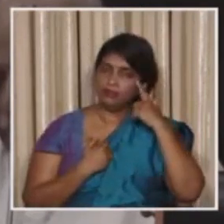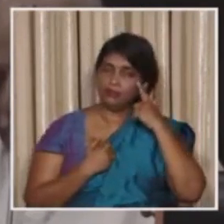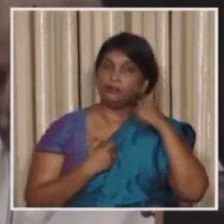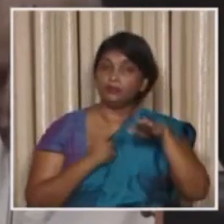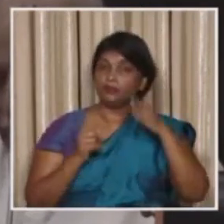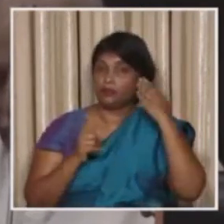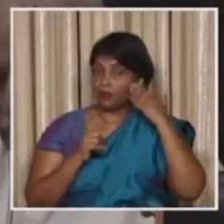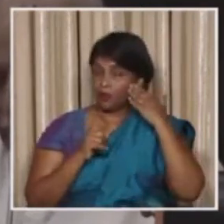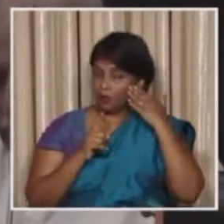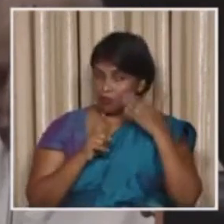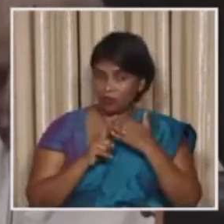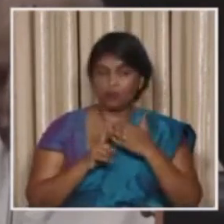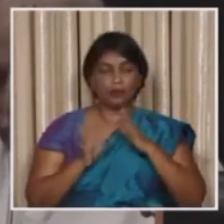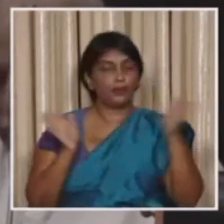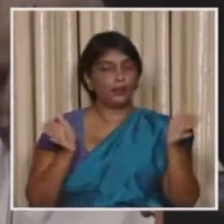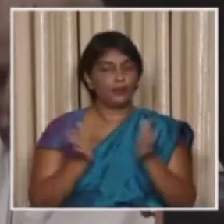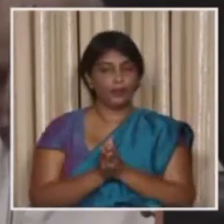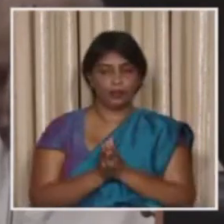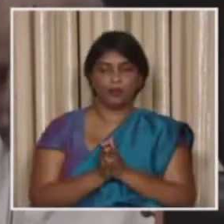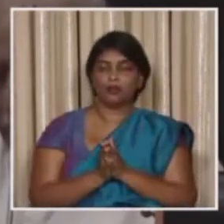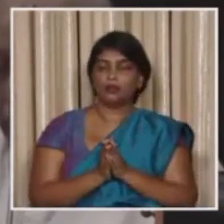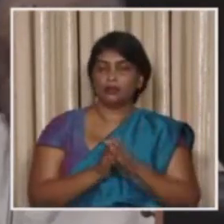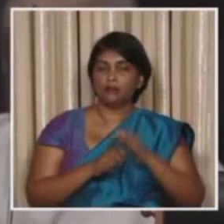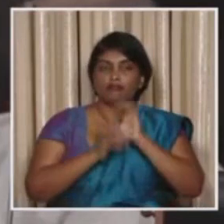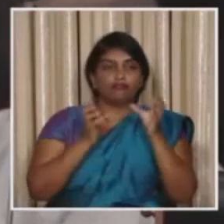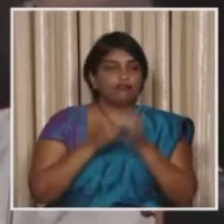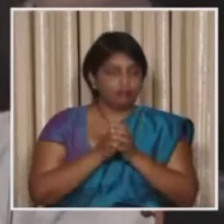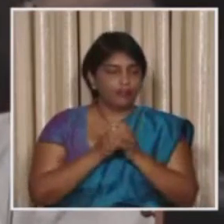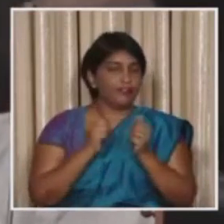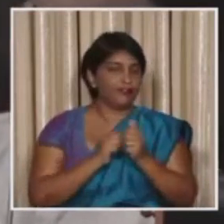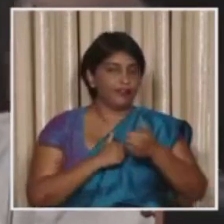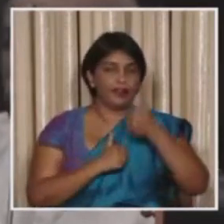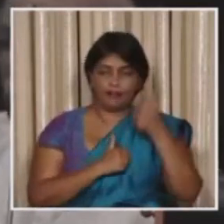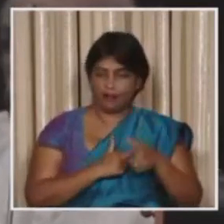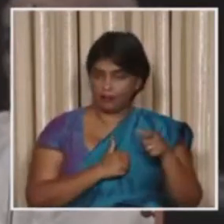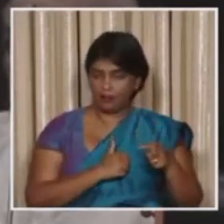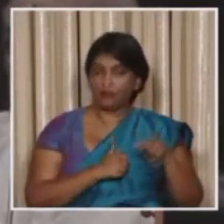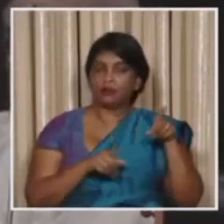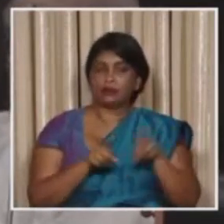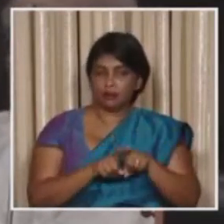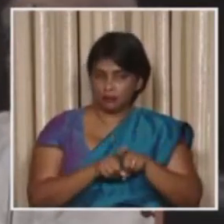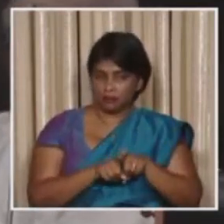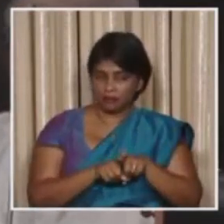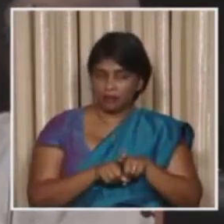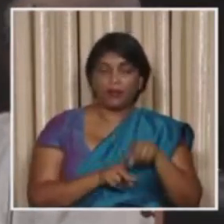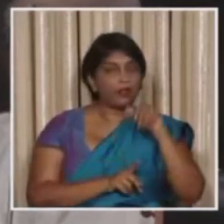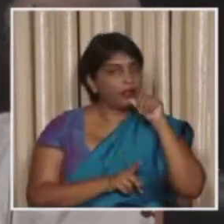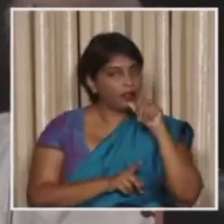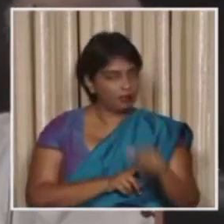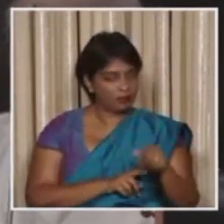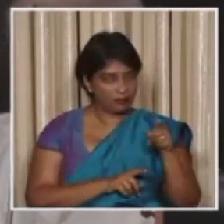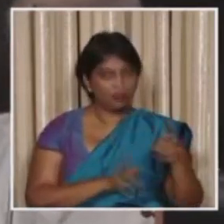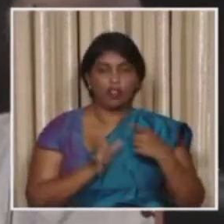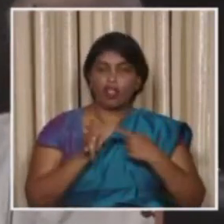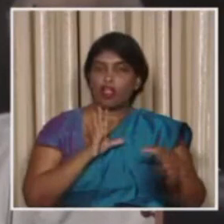purpose. From an economic point of view, the eastern province has much to offer the tourism industry. In particular, there is a cultural triangle of